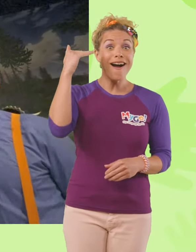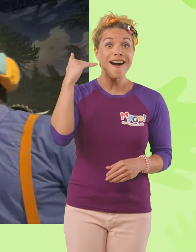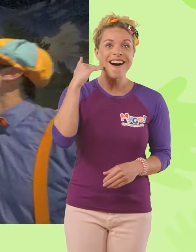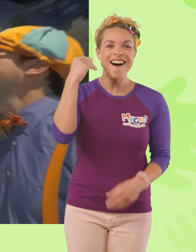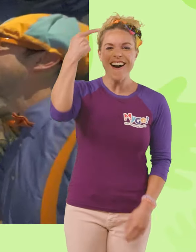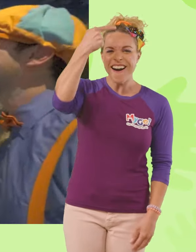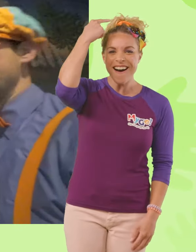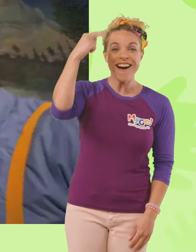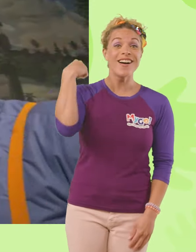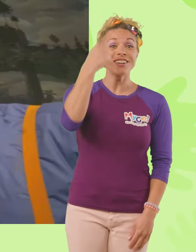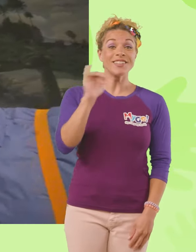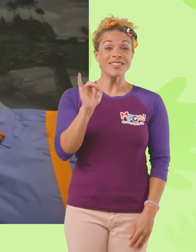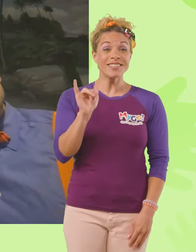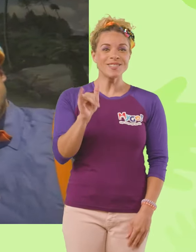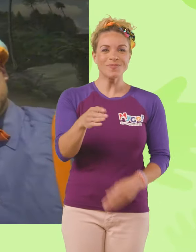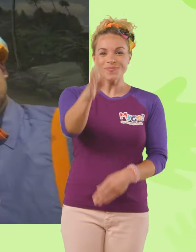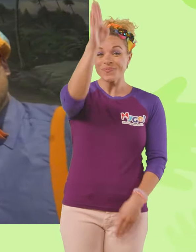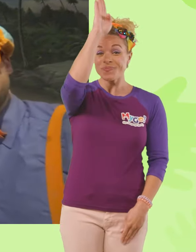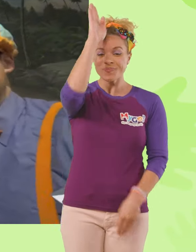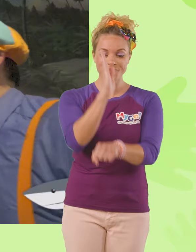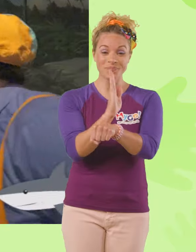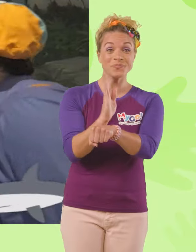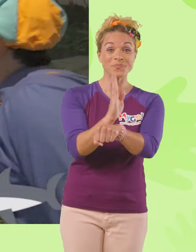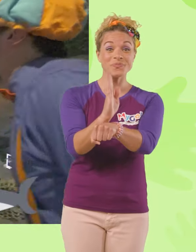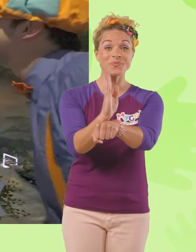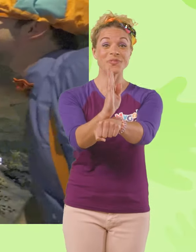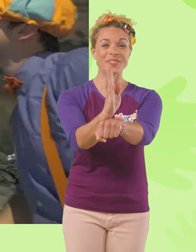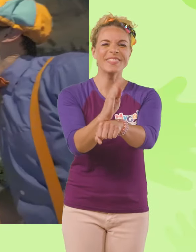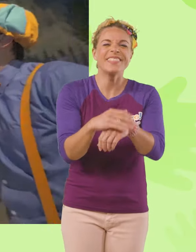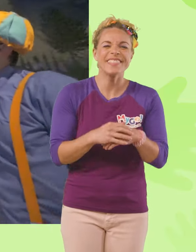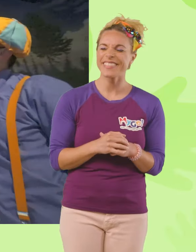head. It kind of looks like a shark fin.